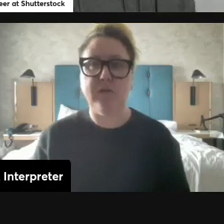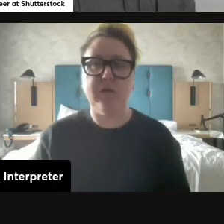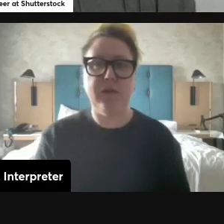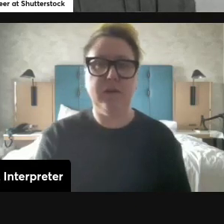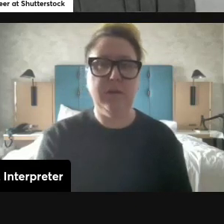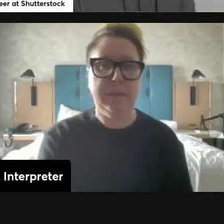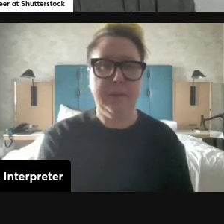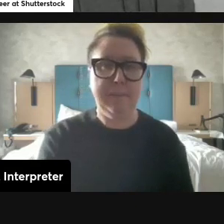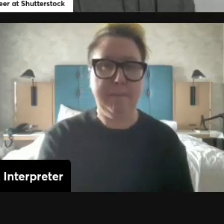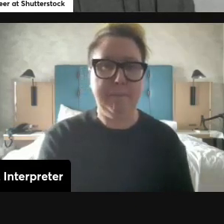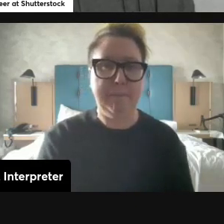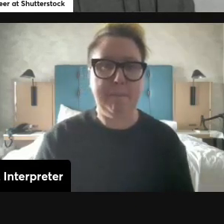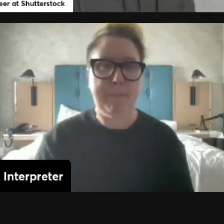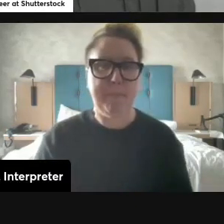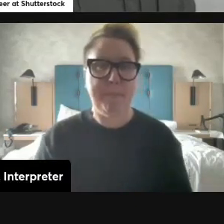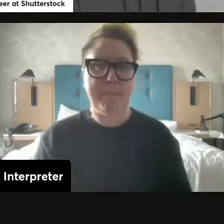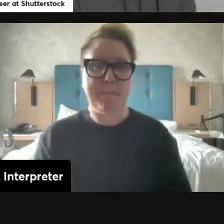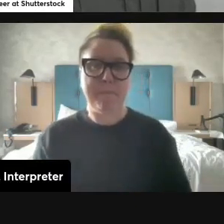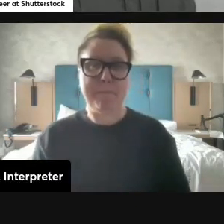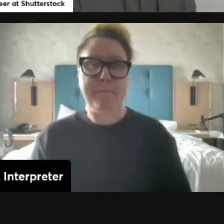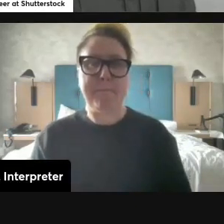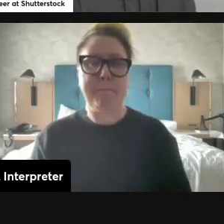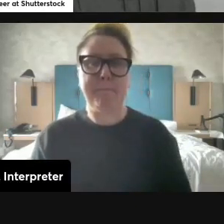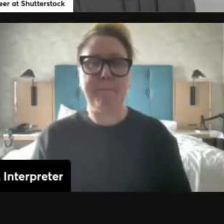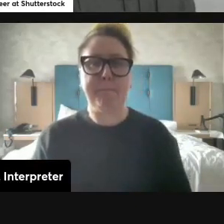does that look like?